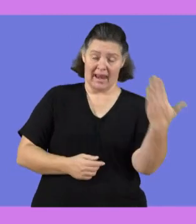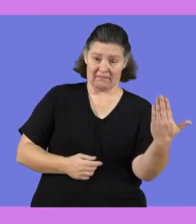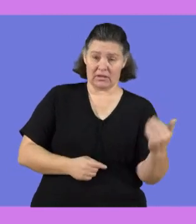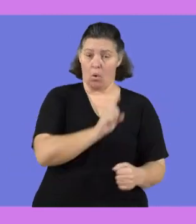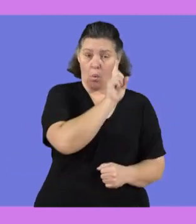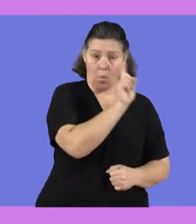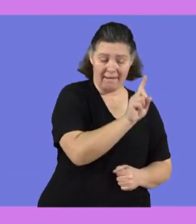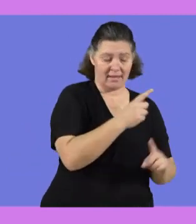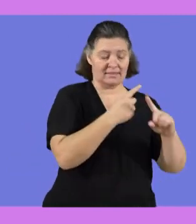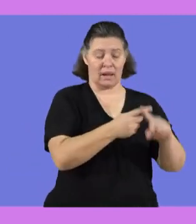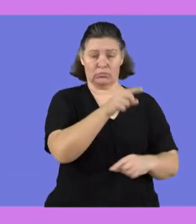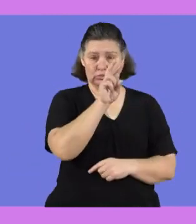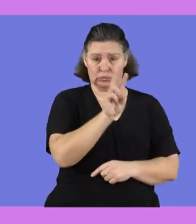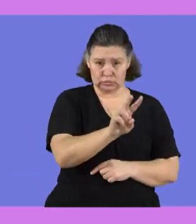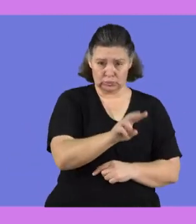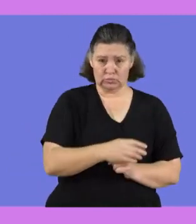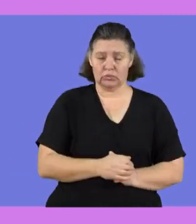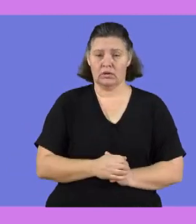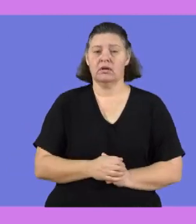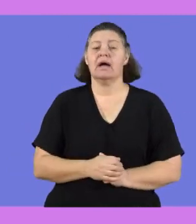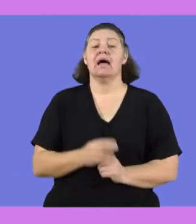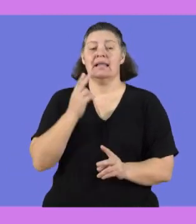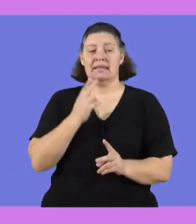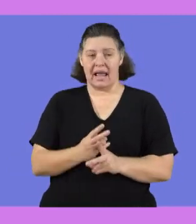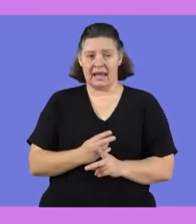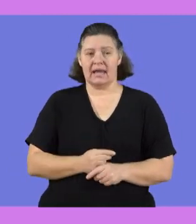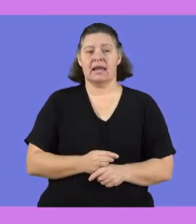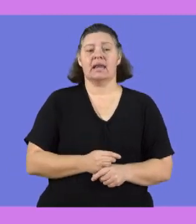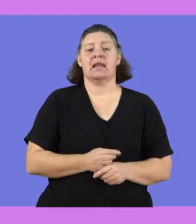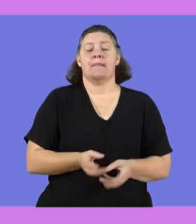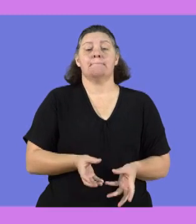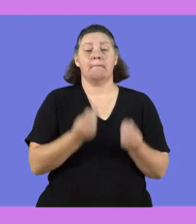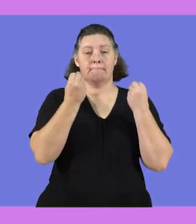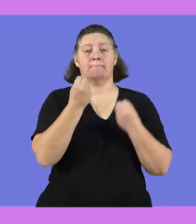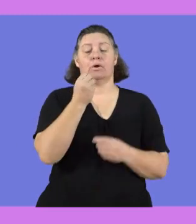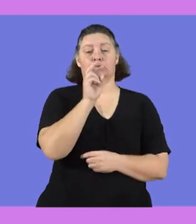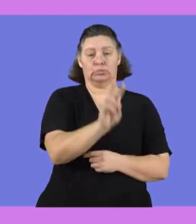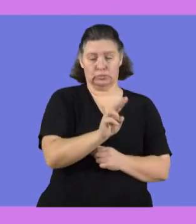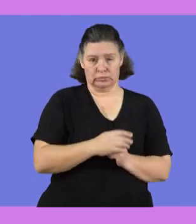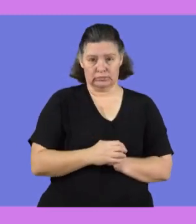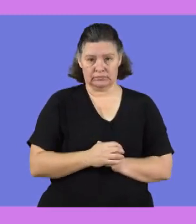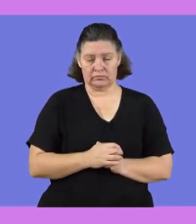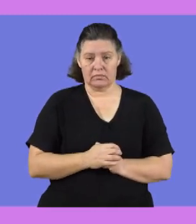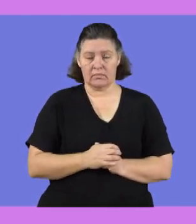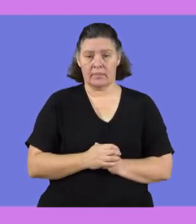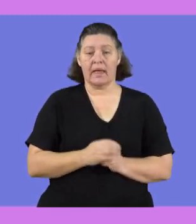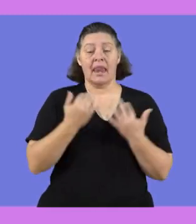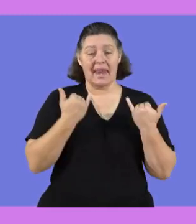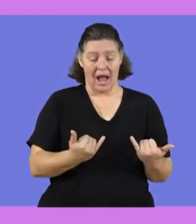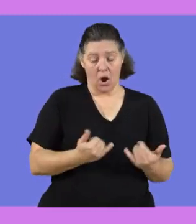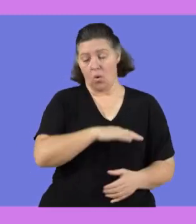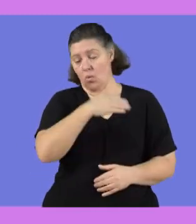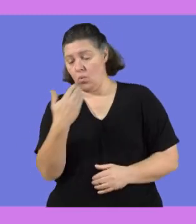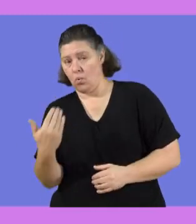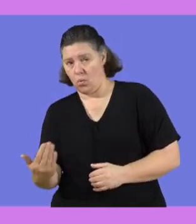multiply the value on the left-hand side by 2, and then 2 multiplied by 1, we get 2.